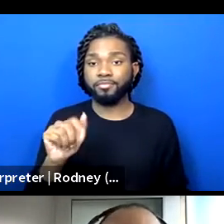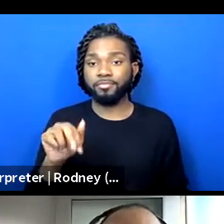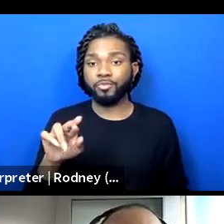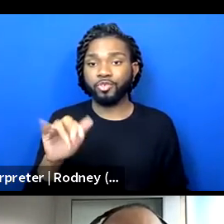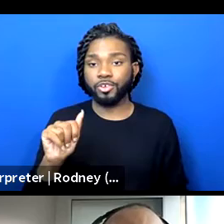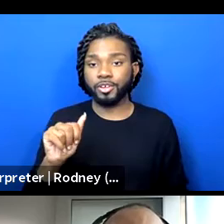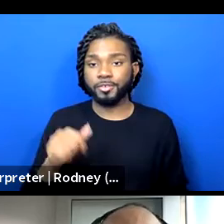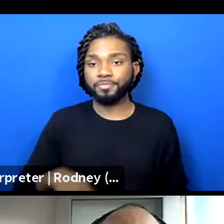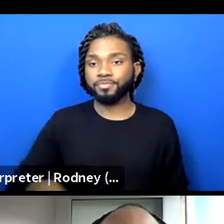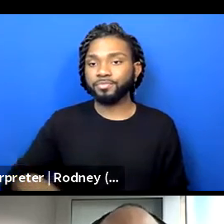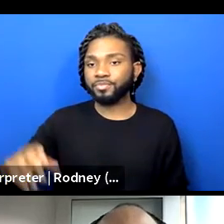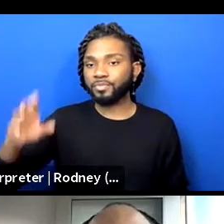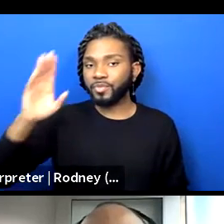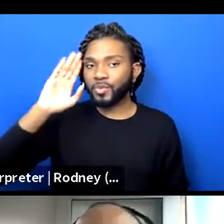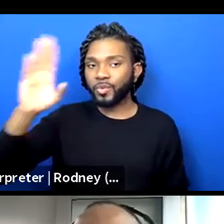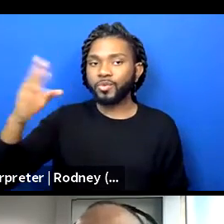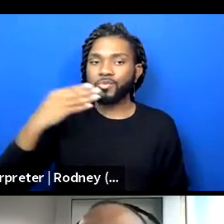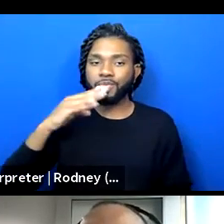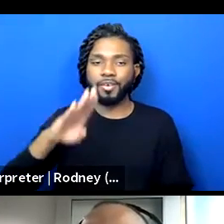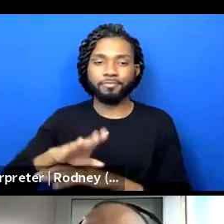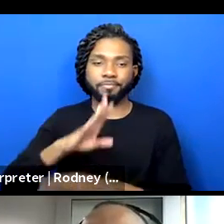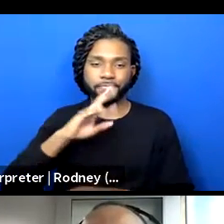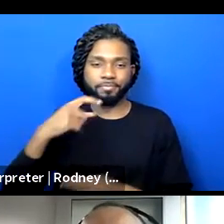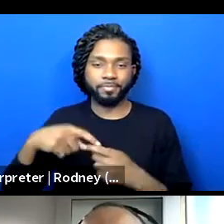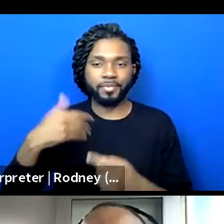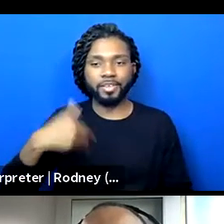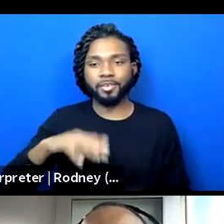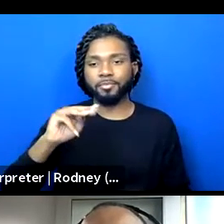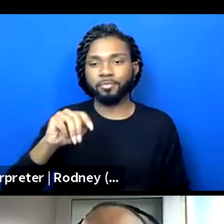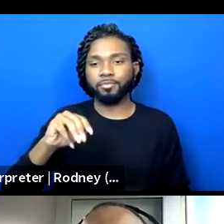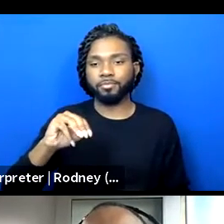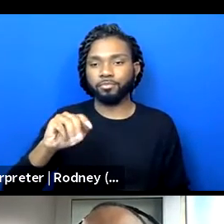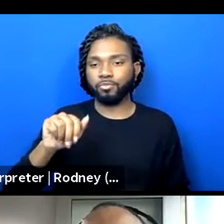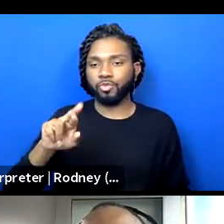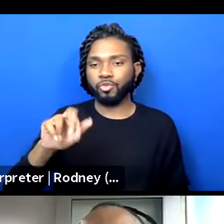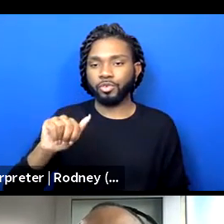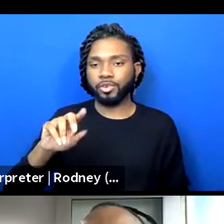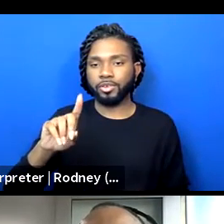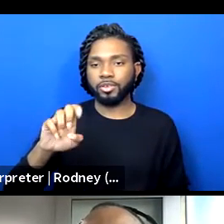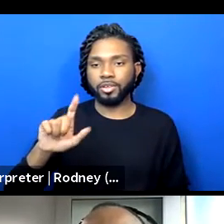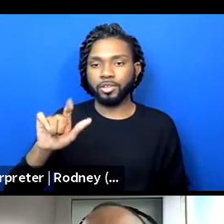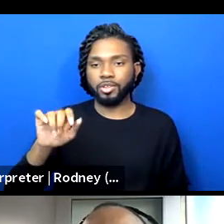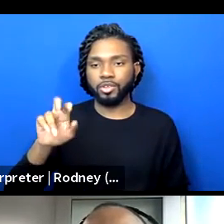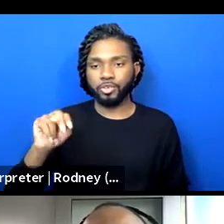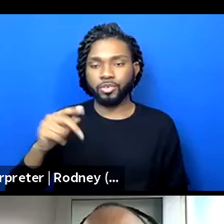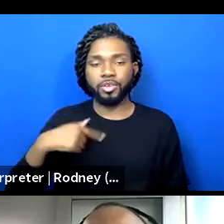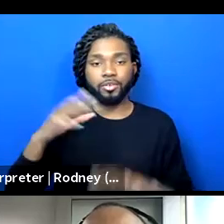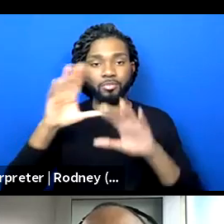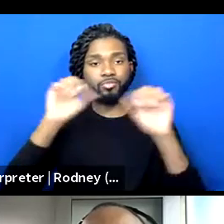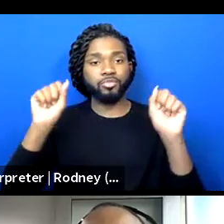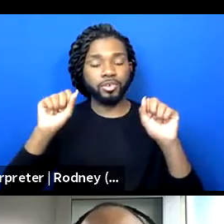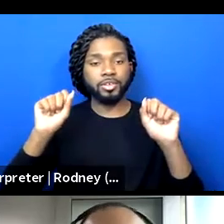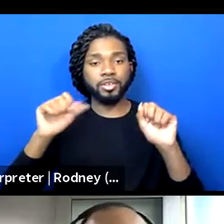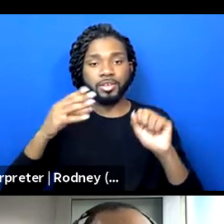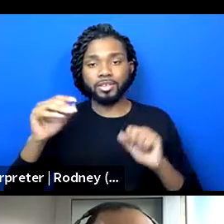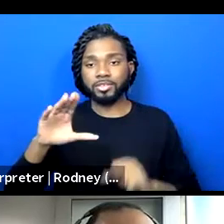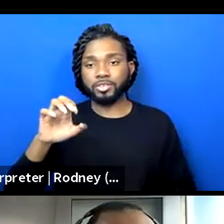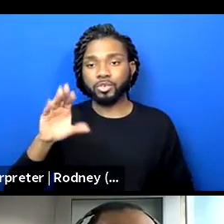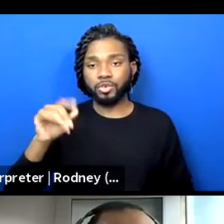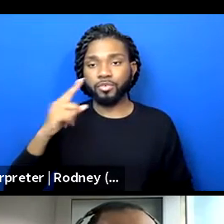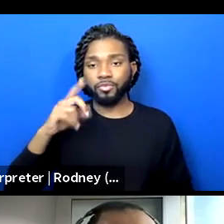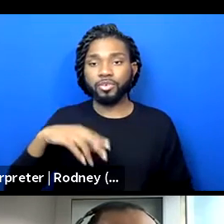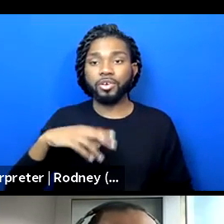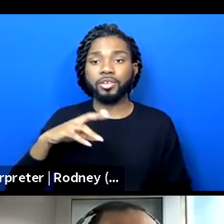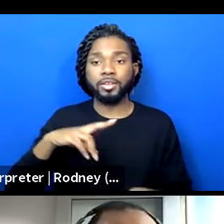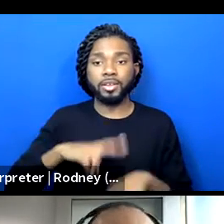Hola, buenas tardes. Hello, my name is Maria Lopez de Leon. I am the president and CEO of the National Association of Latino Arts and Cultures,